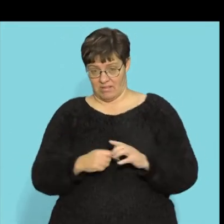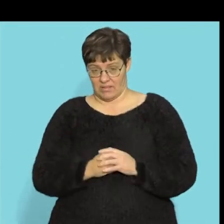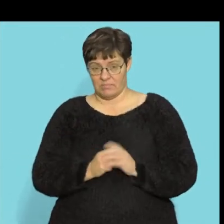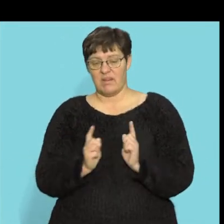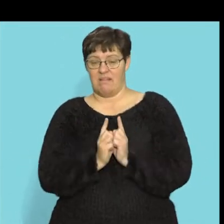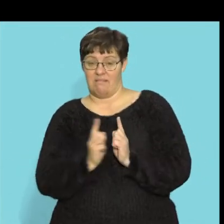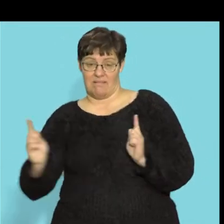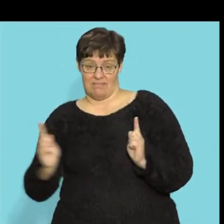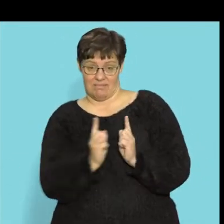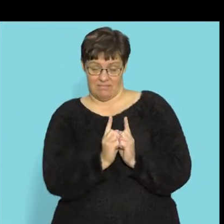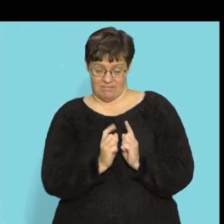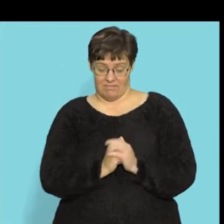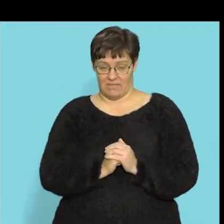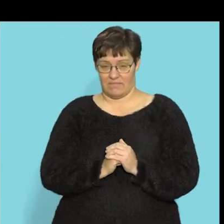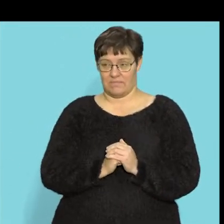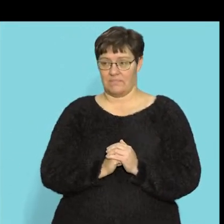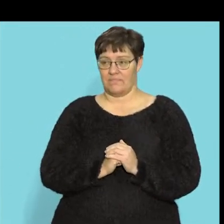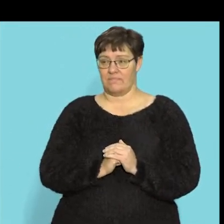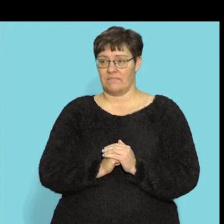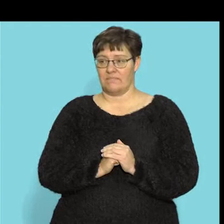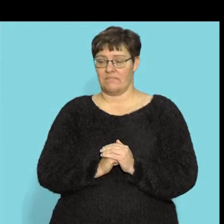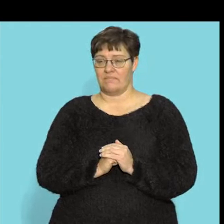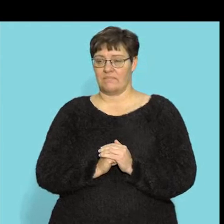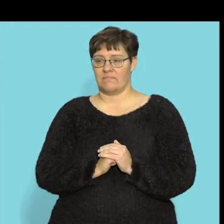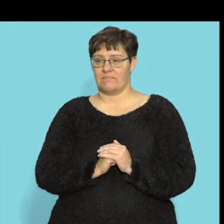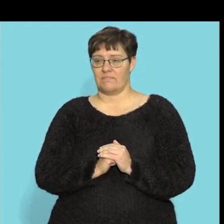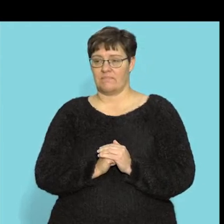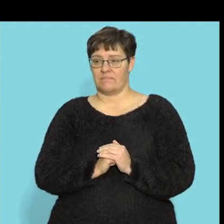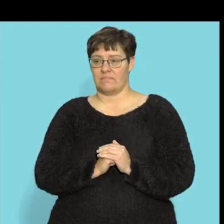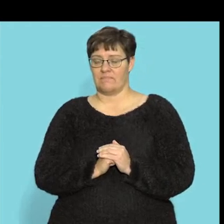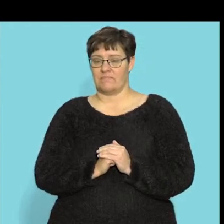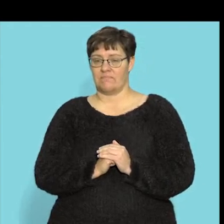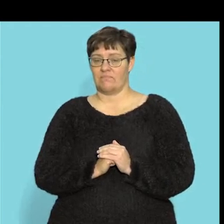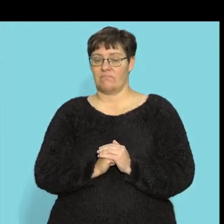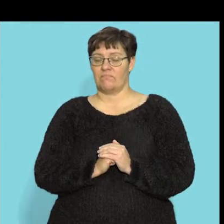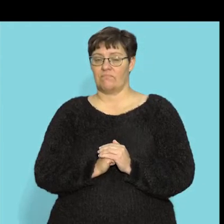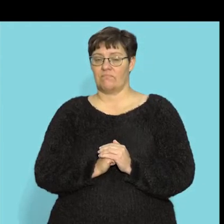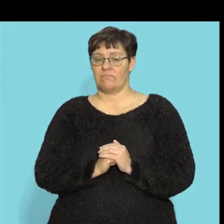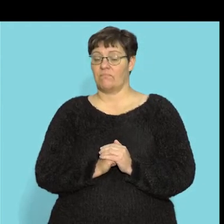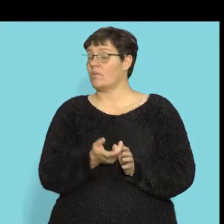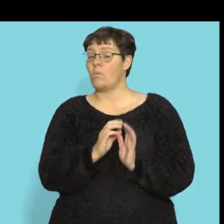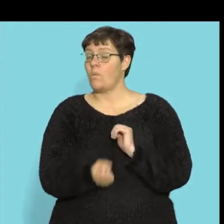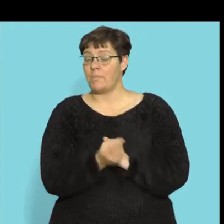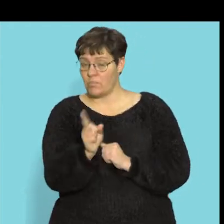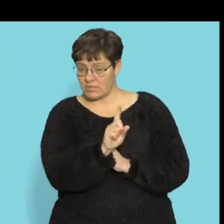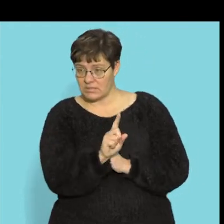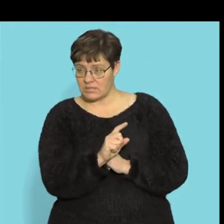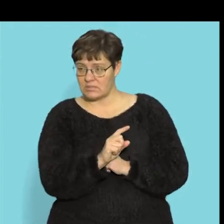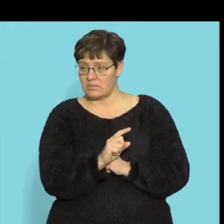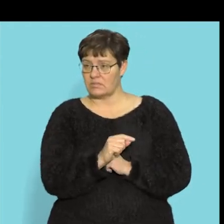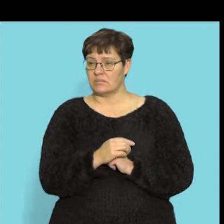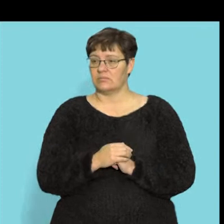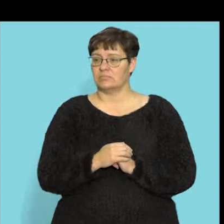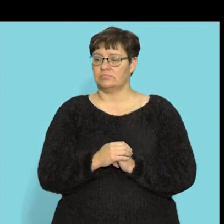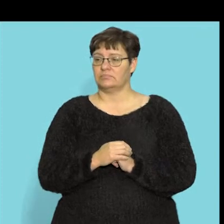right? Okay, so this is our independent variable. Now, what's going to happen is that we want